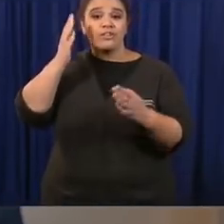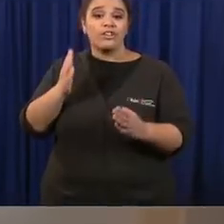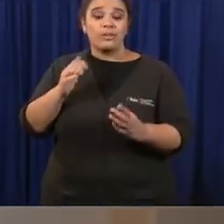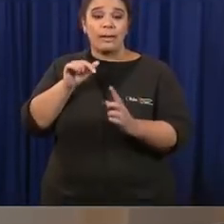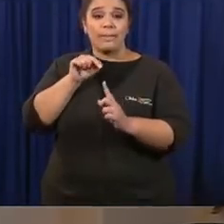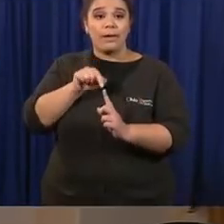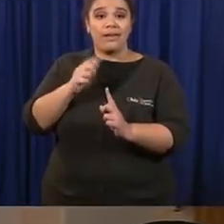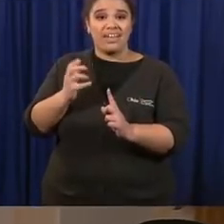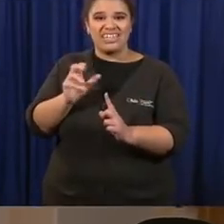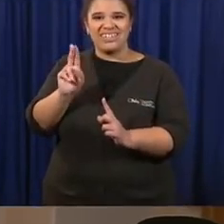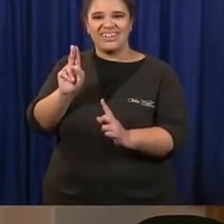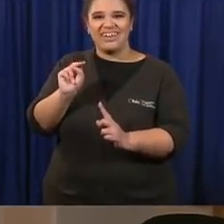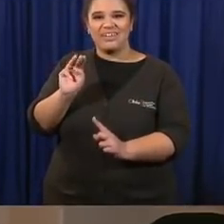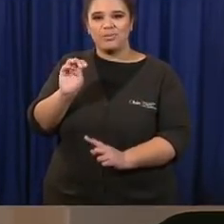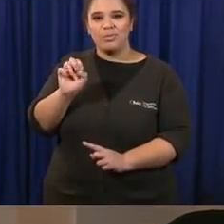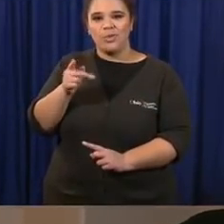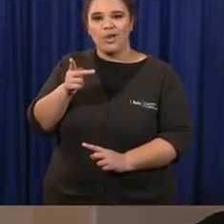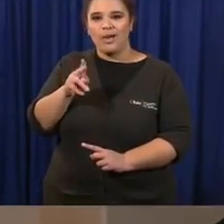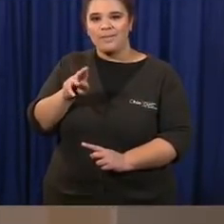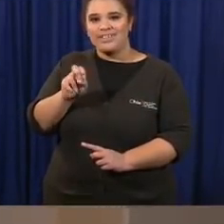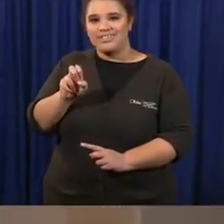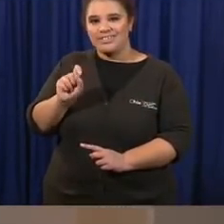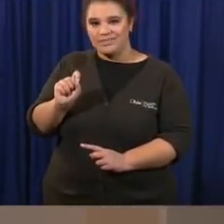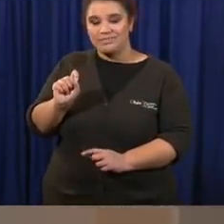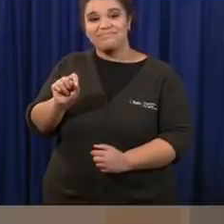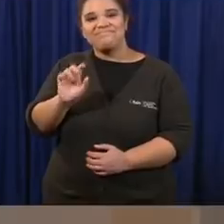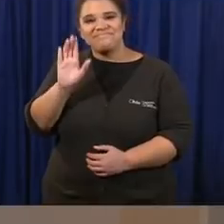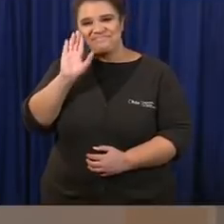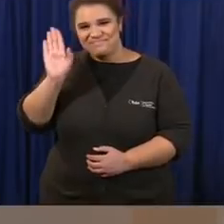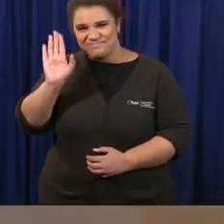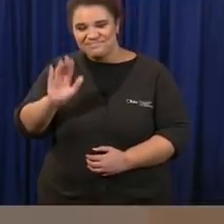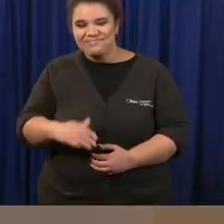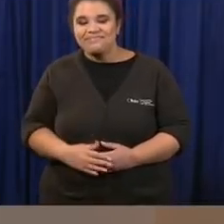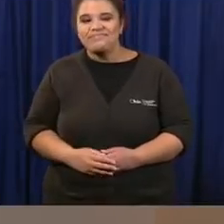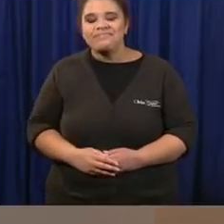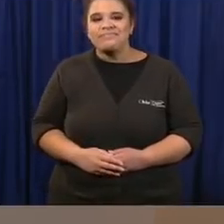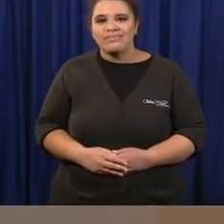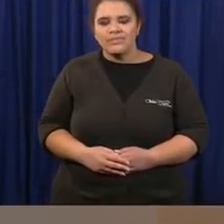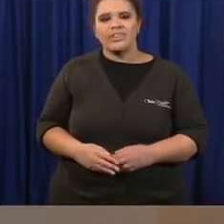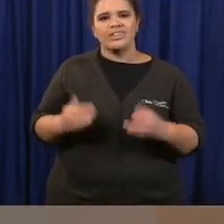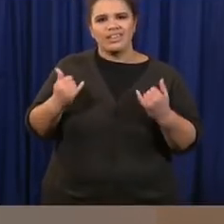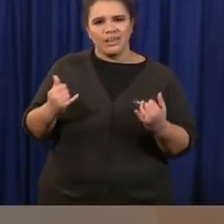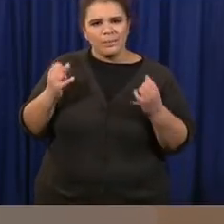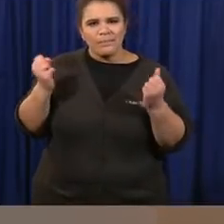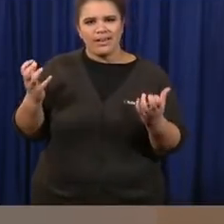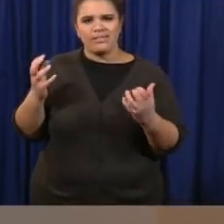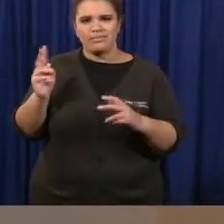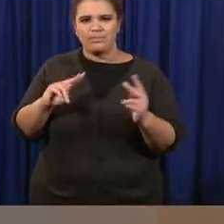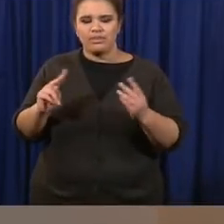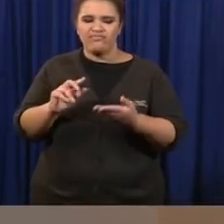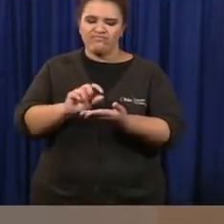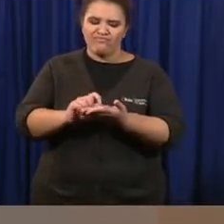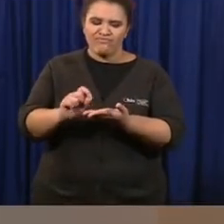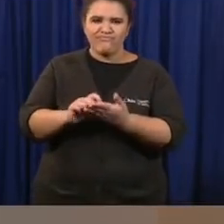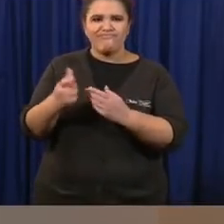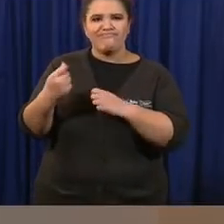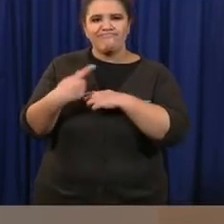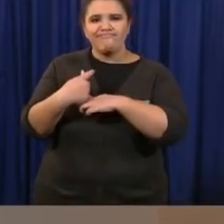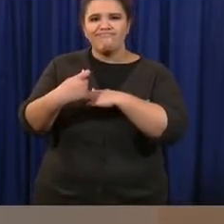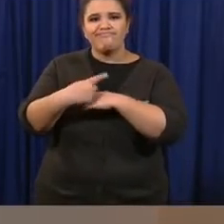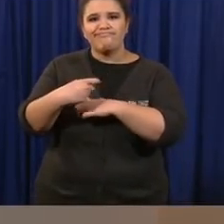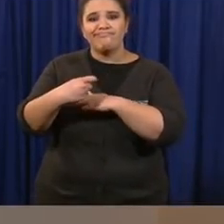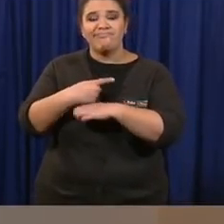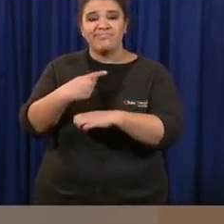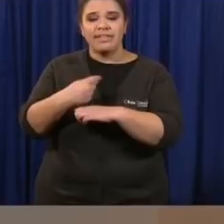Hello. I am just wondering, there's a lot of people who are writing us and they're saying they're kind of in this bureaucratic no